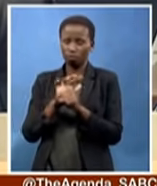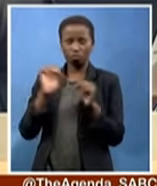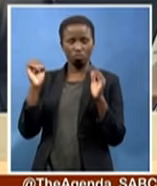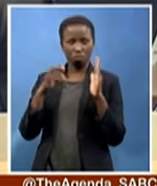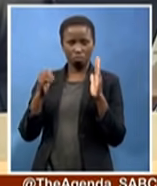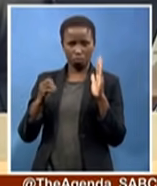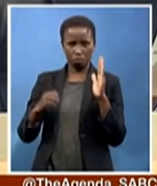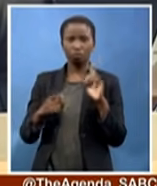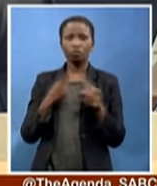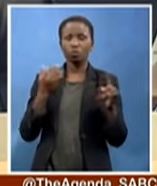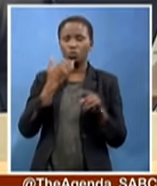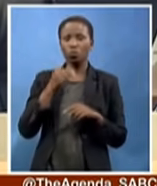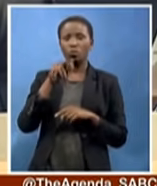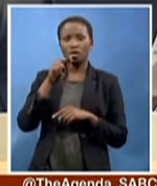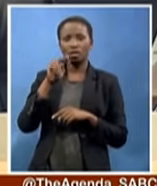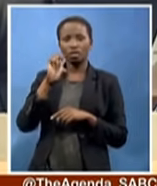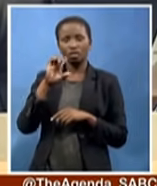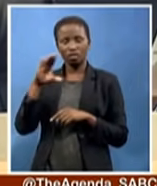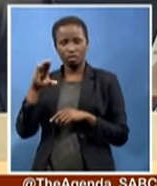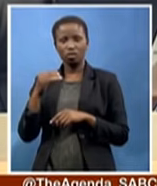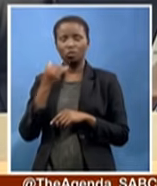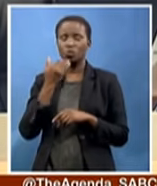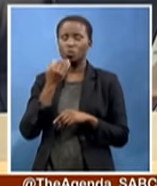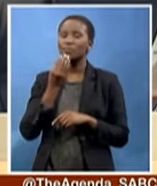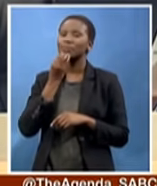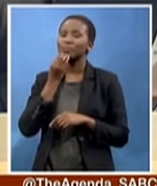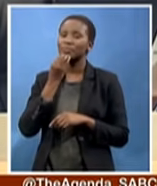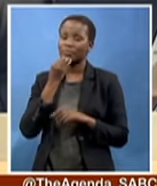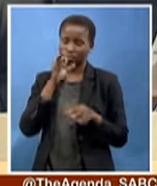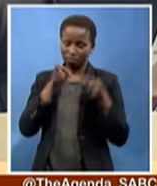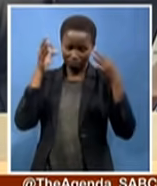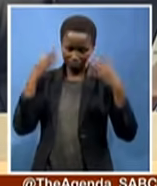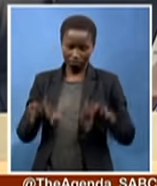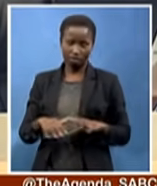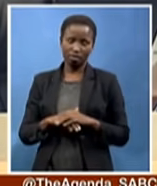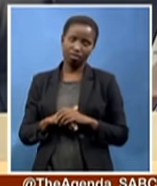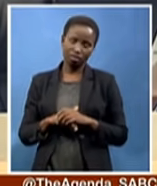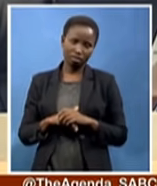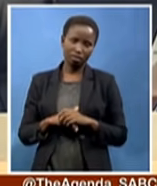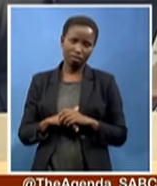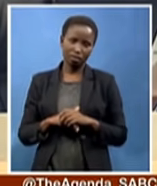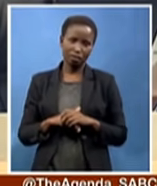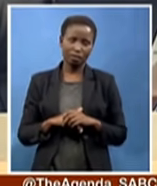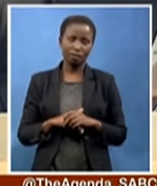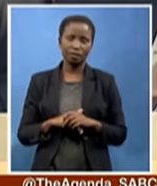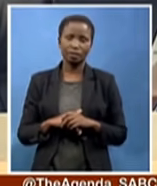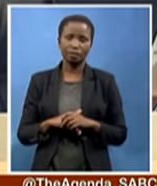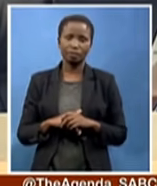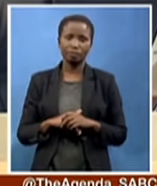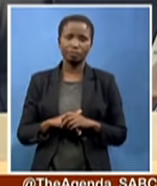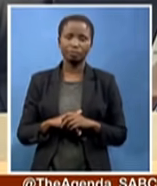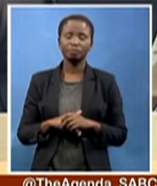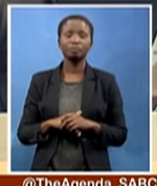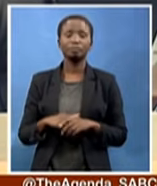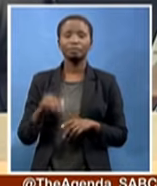Mantashe. In his testimony before the Commission, Mr. Mantashe described the evolution and